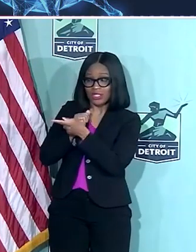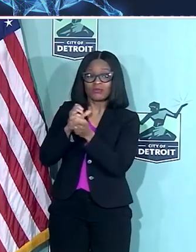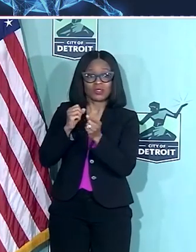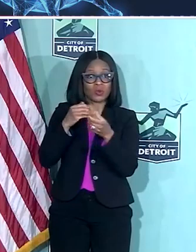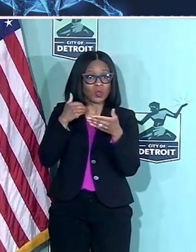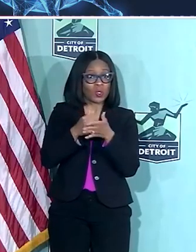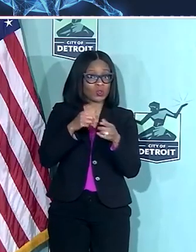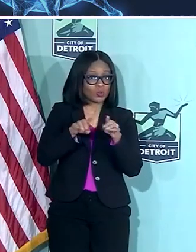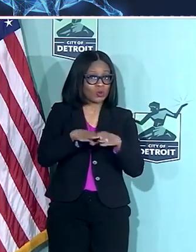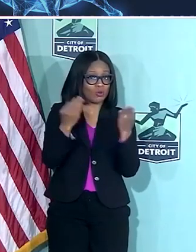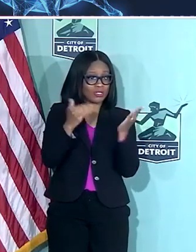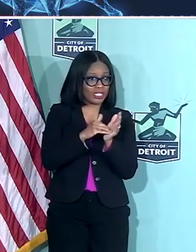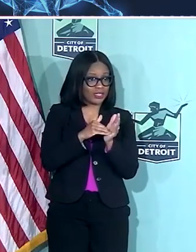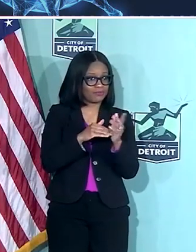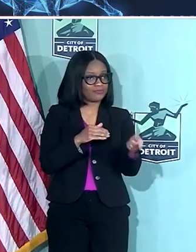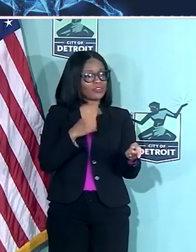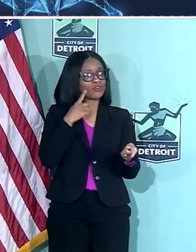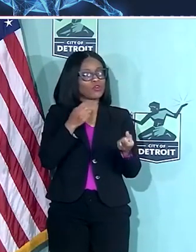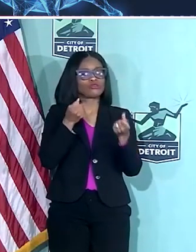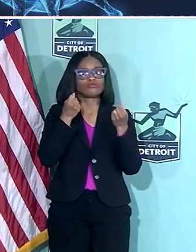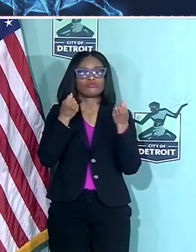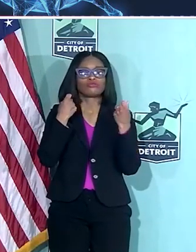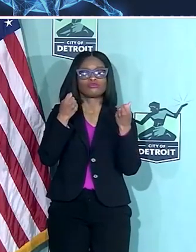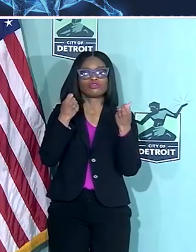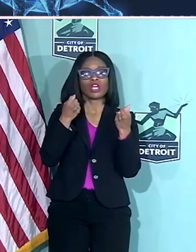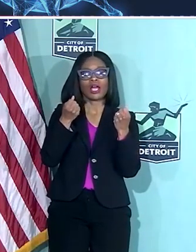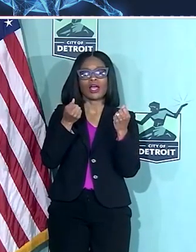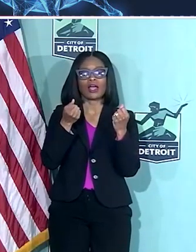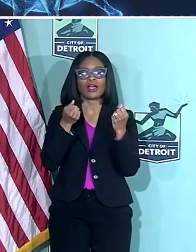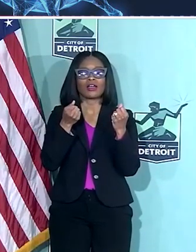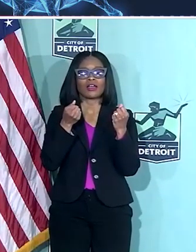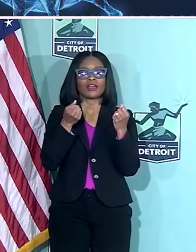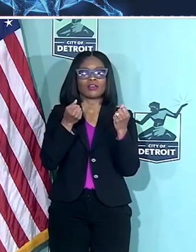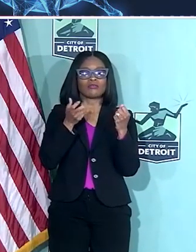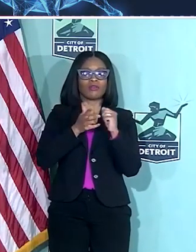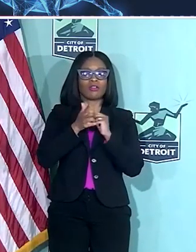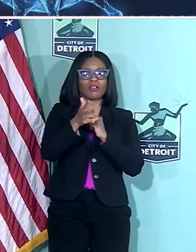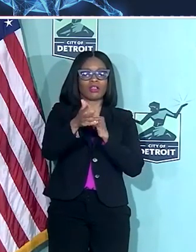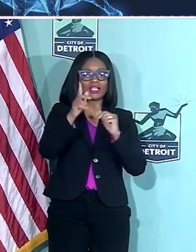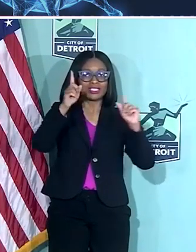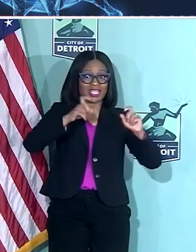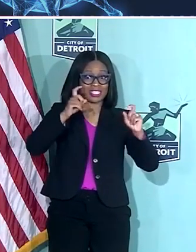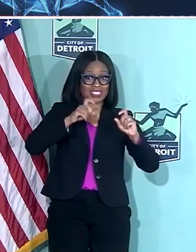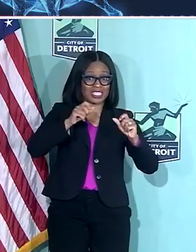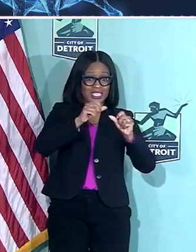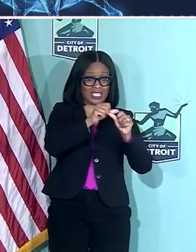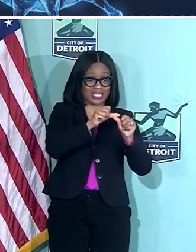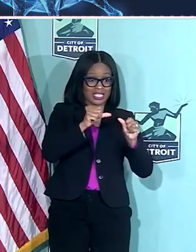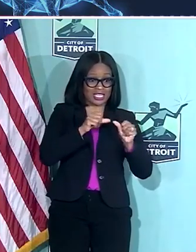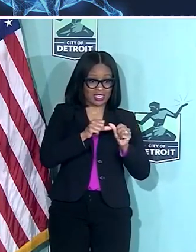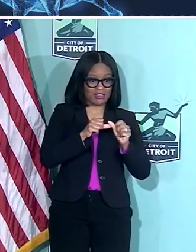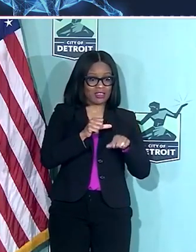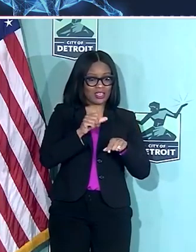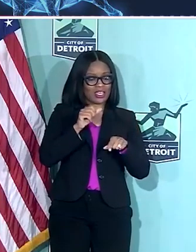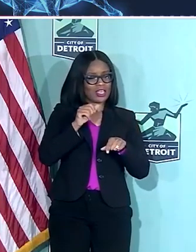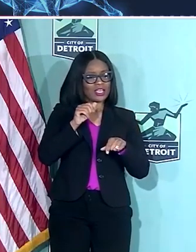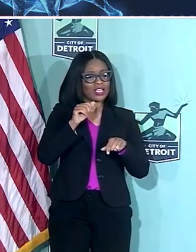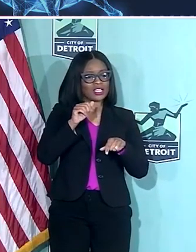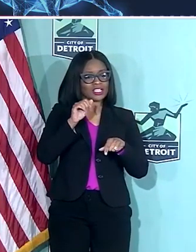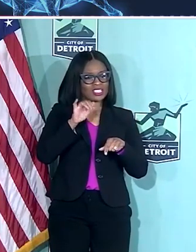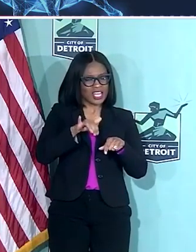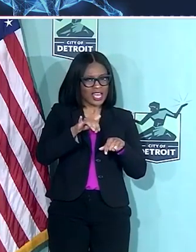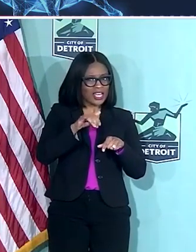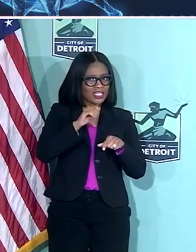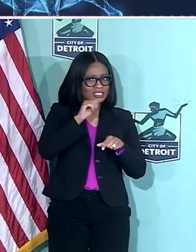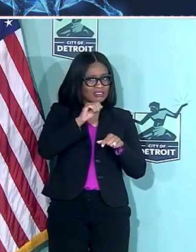and regarding the drive-through testing site where everybody can go now, is that a factor of not enough people are making appointments,